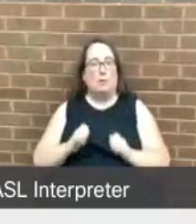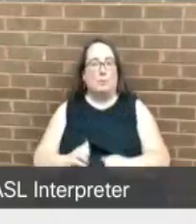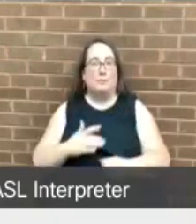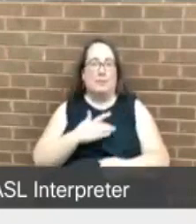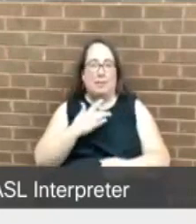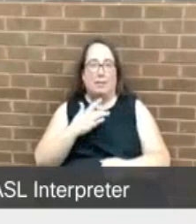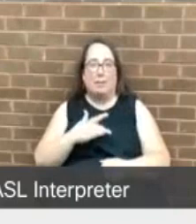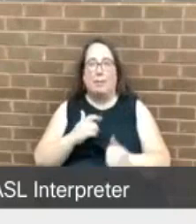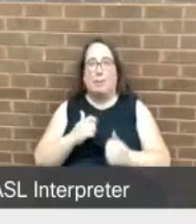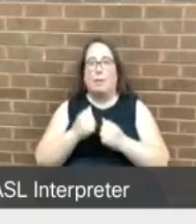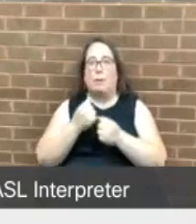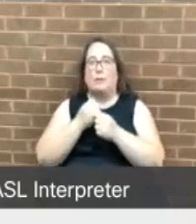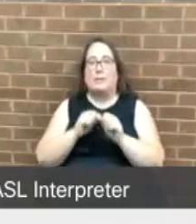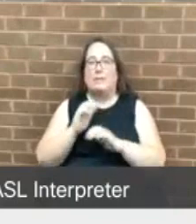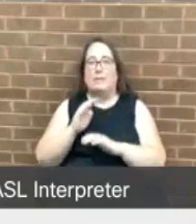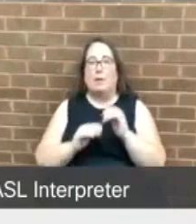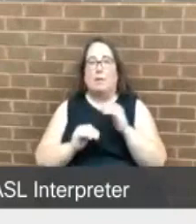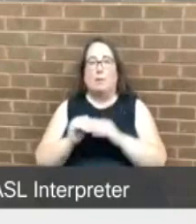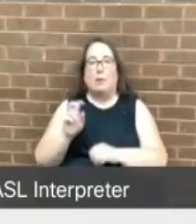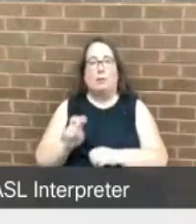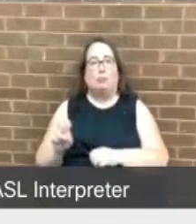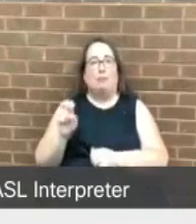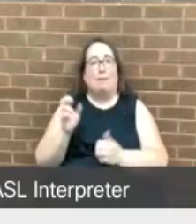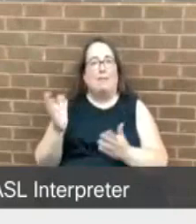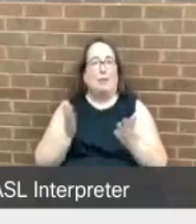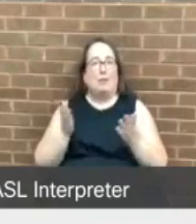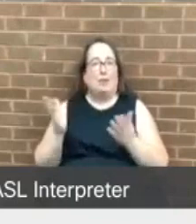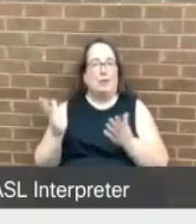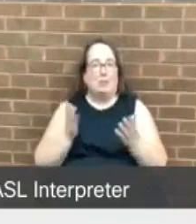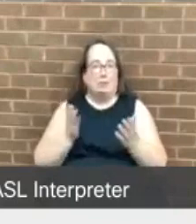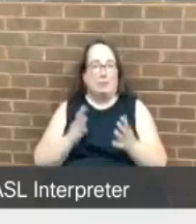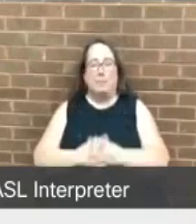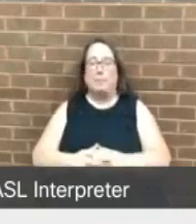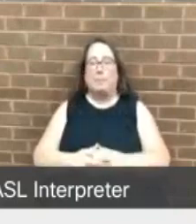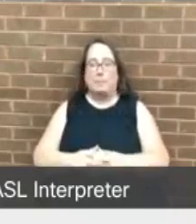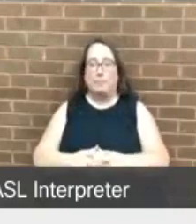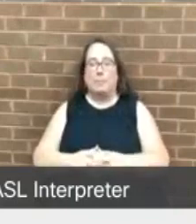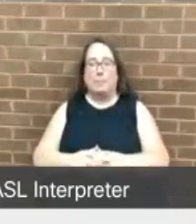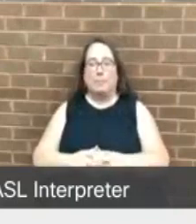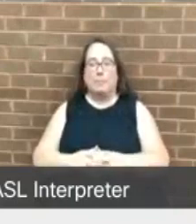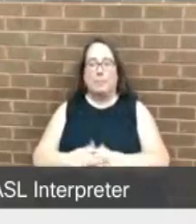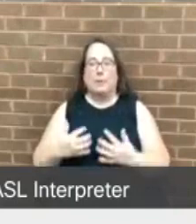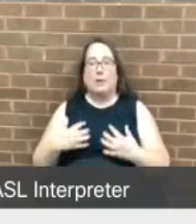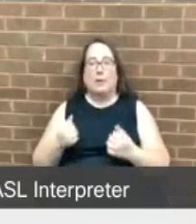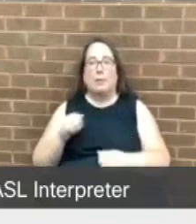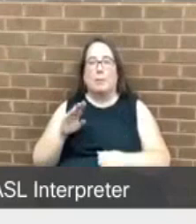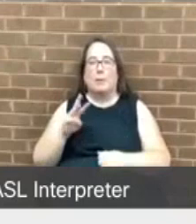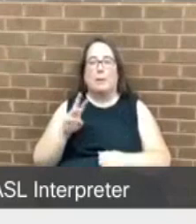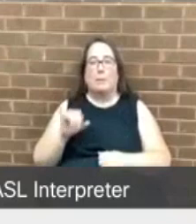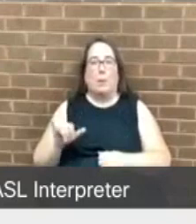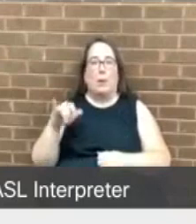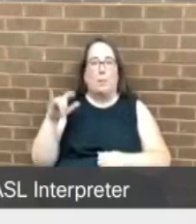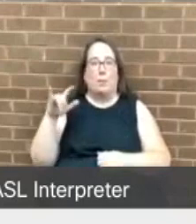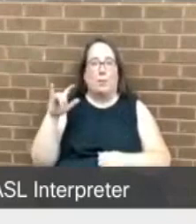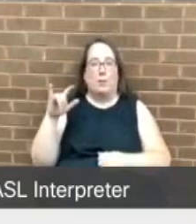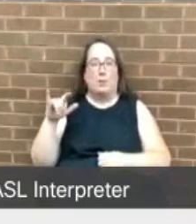the safe, comfortable travel services they receive. In fact, the recovery at BWI Marshall Airport leads the